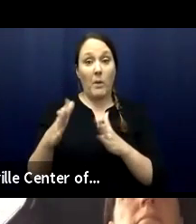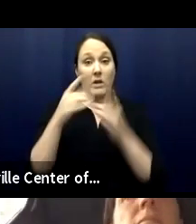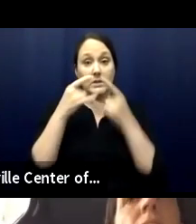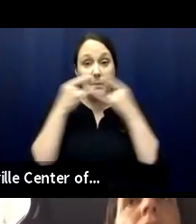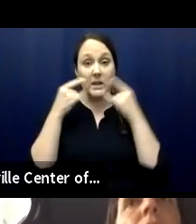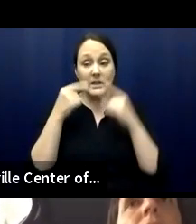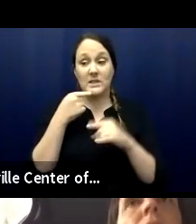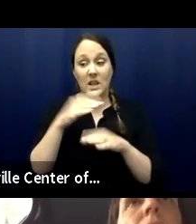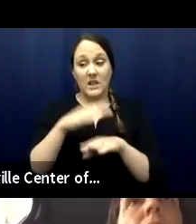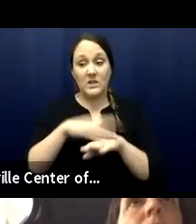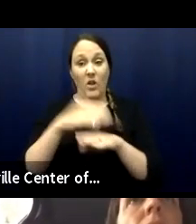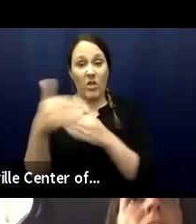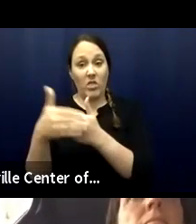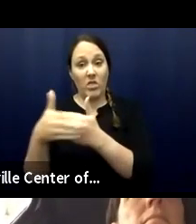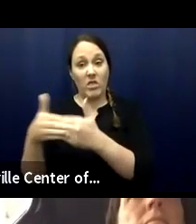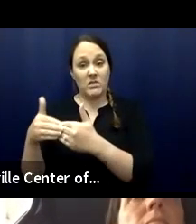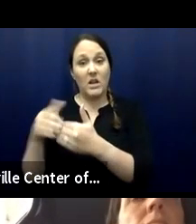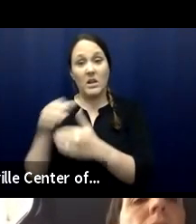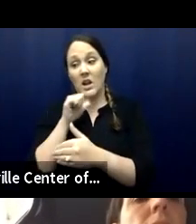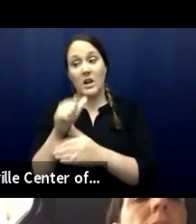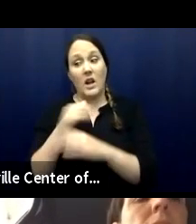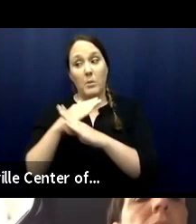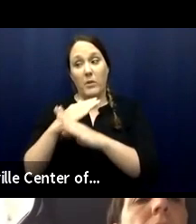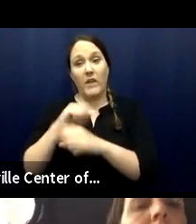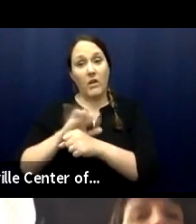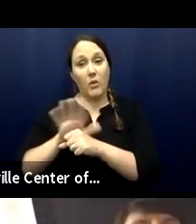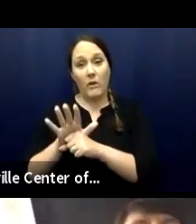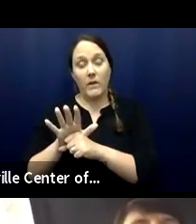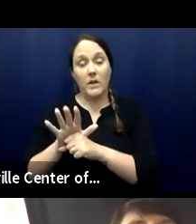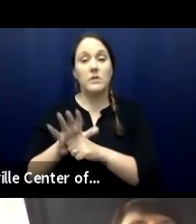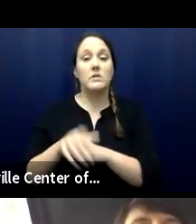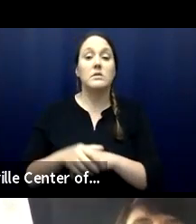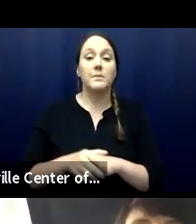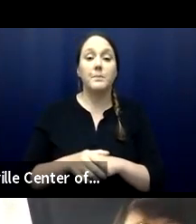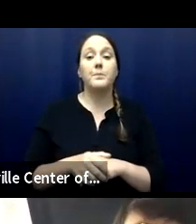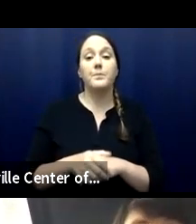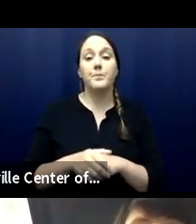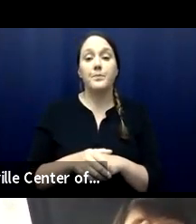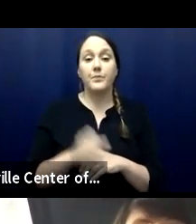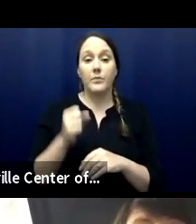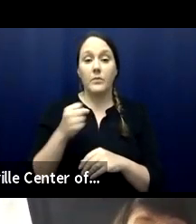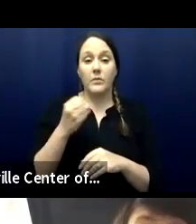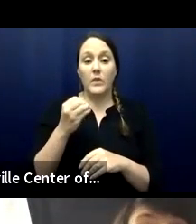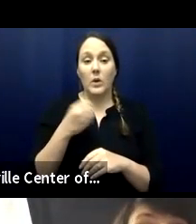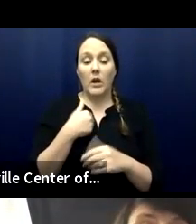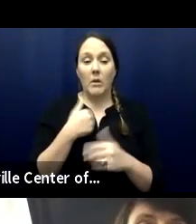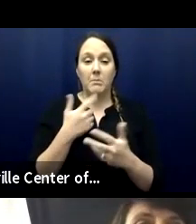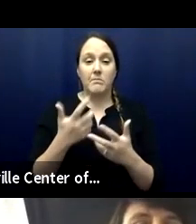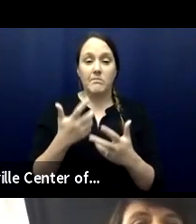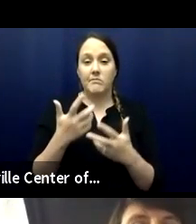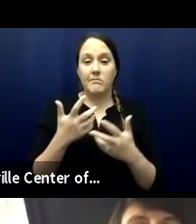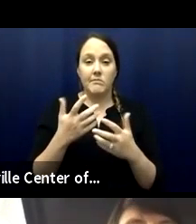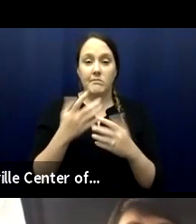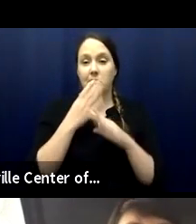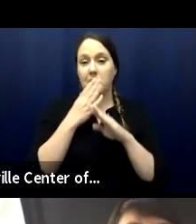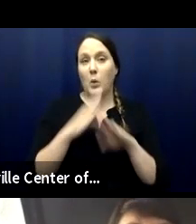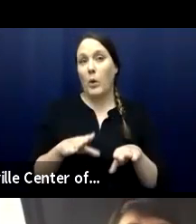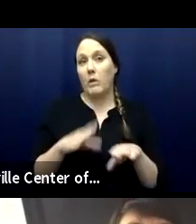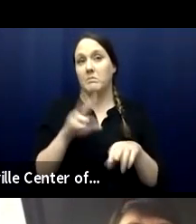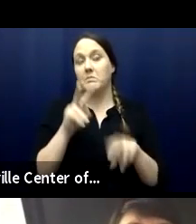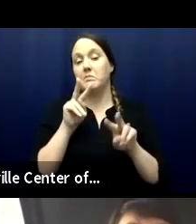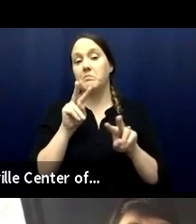on the side of the box, will not prevent coronavirus. And I'm just, you know, I've been quietly just